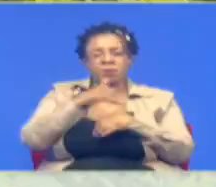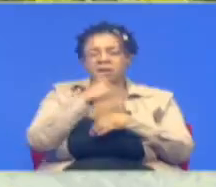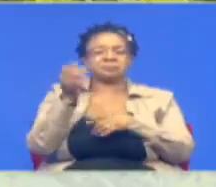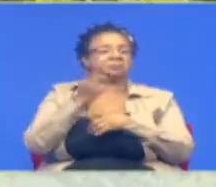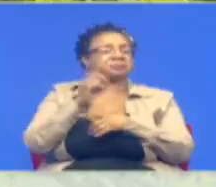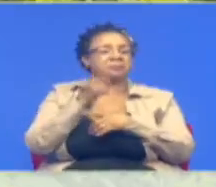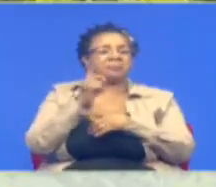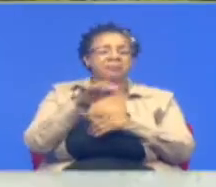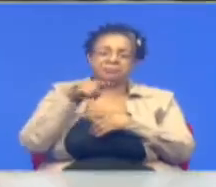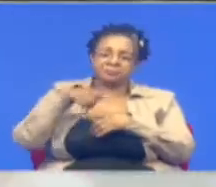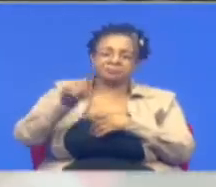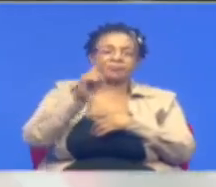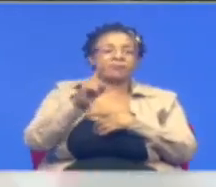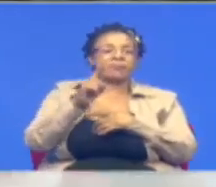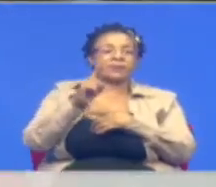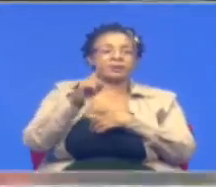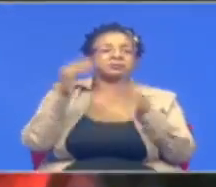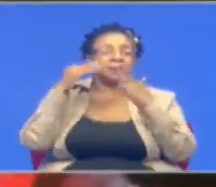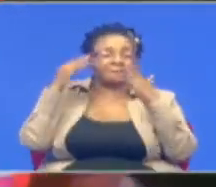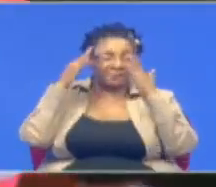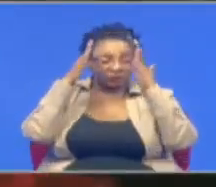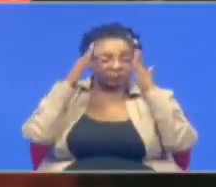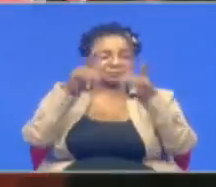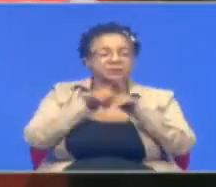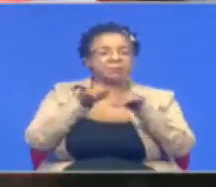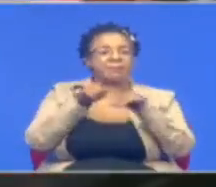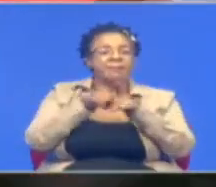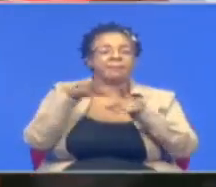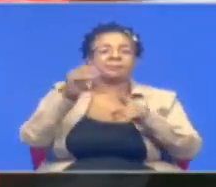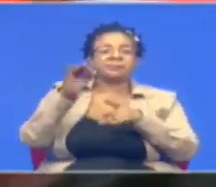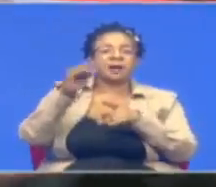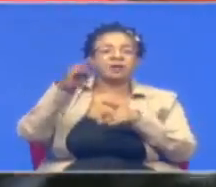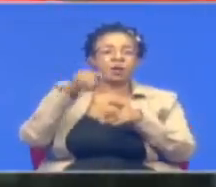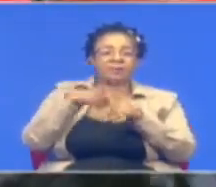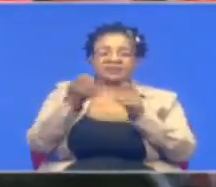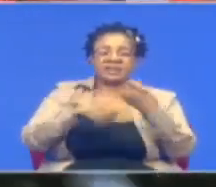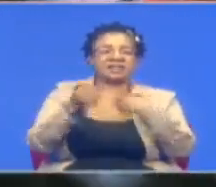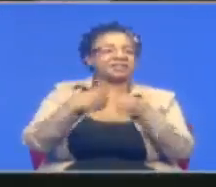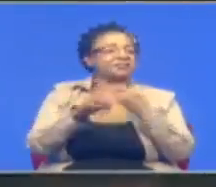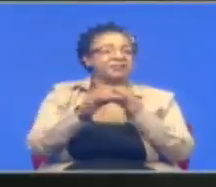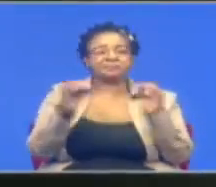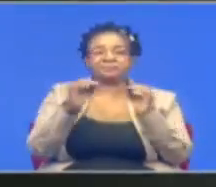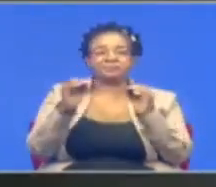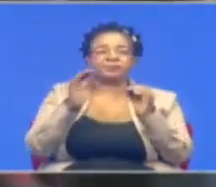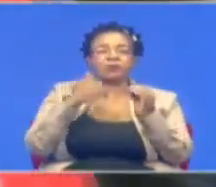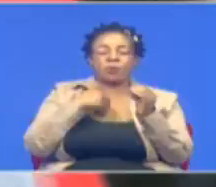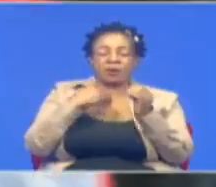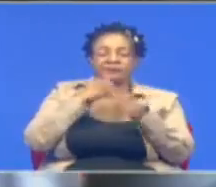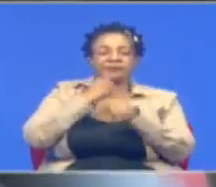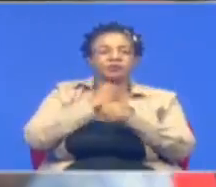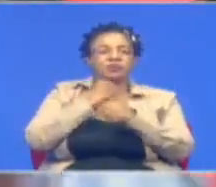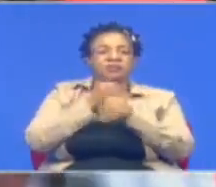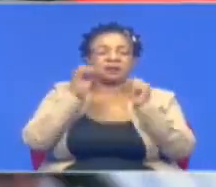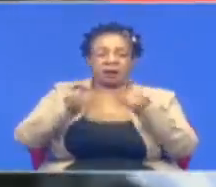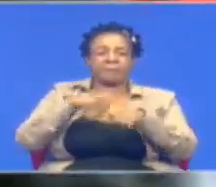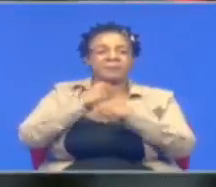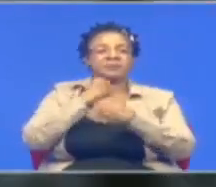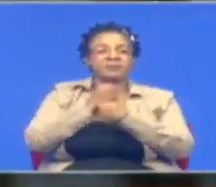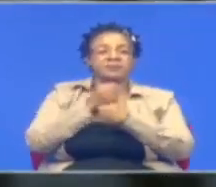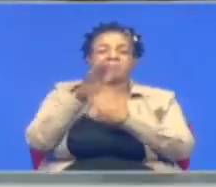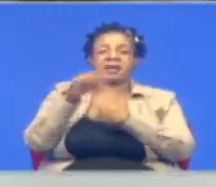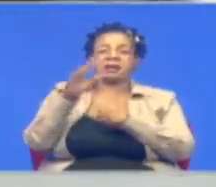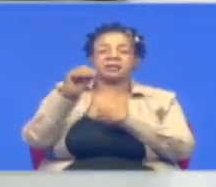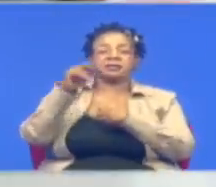remains as an archbishop and also is a cardinal, but is not active. There are duties that can be done still by the